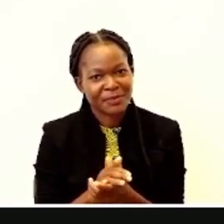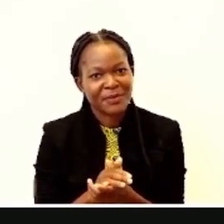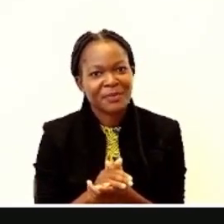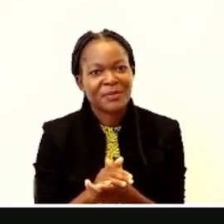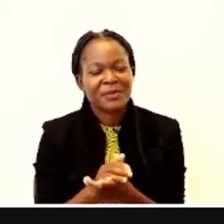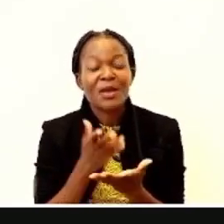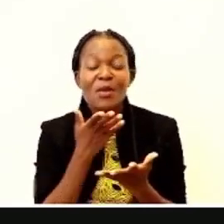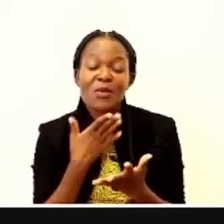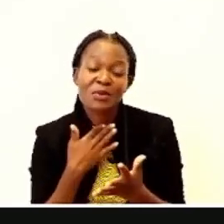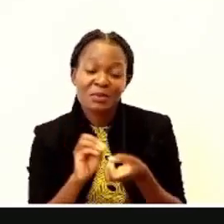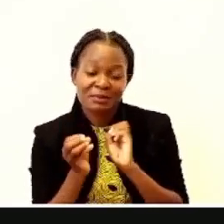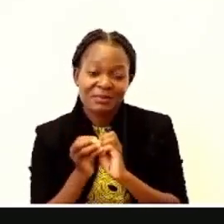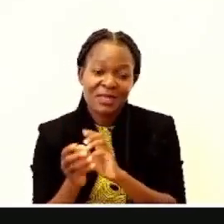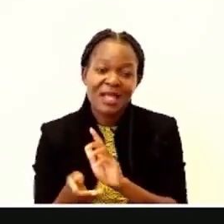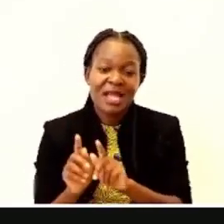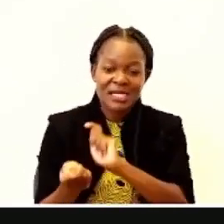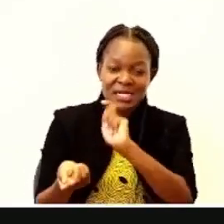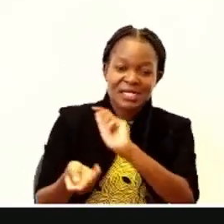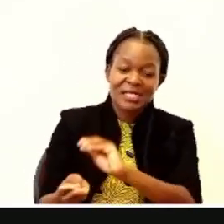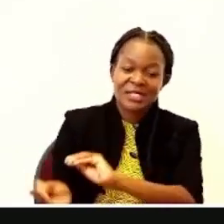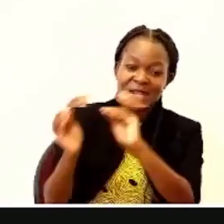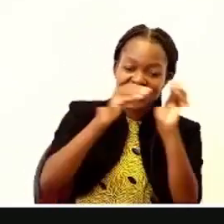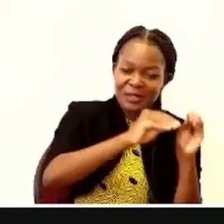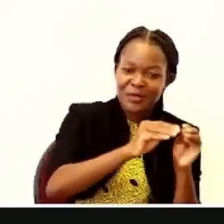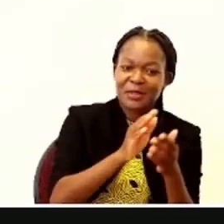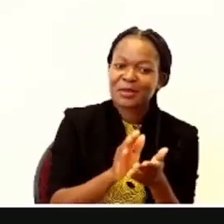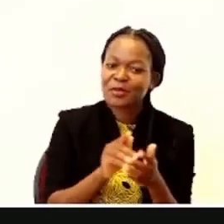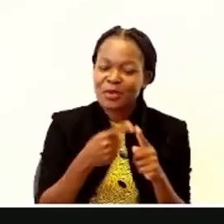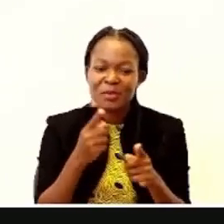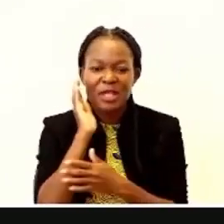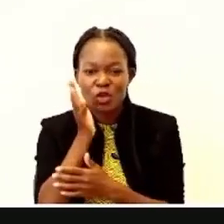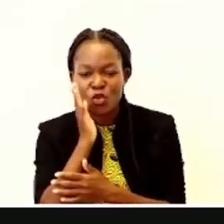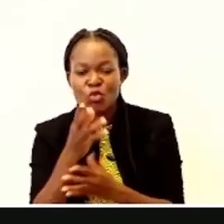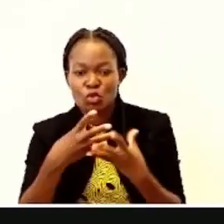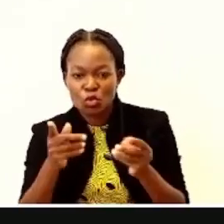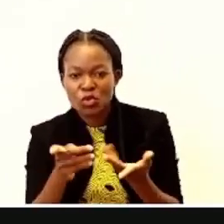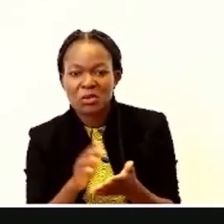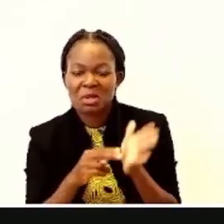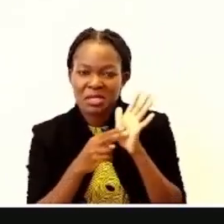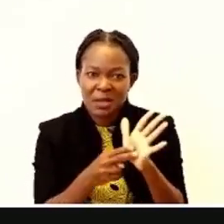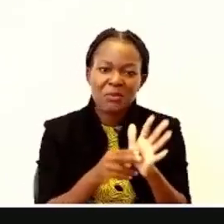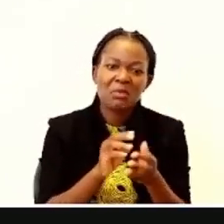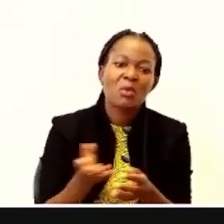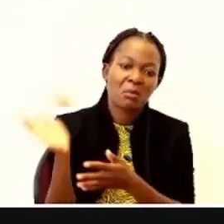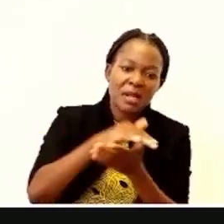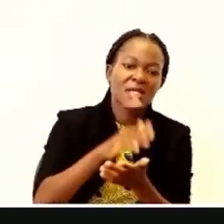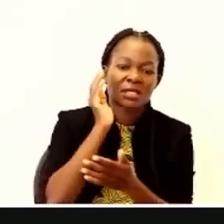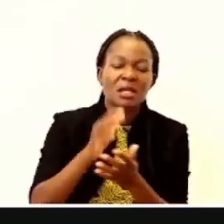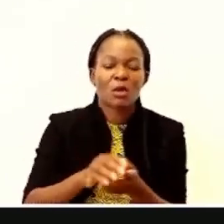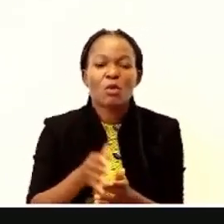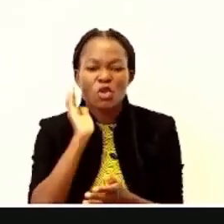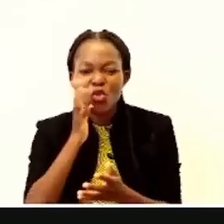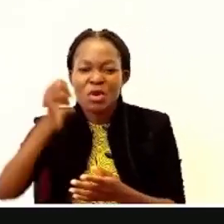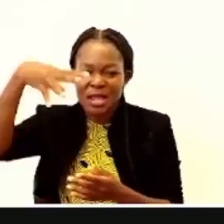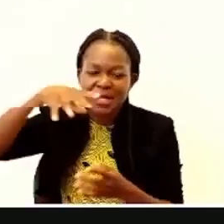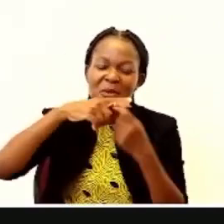solutions. And that will require vast amount of money, vast amount of energy, and that is